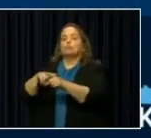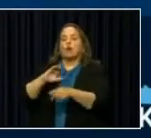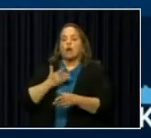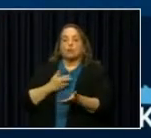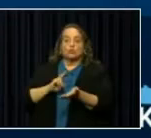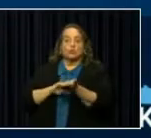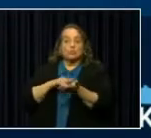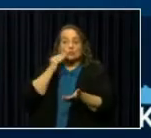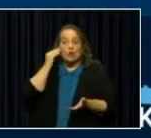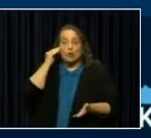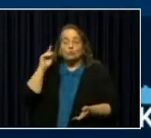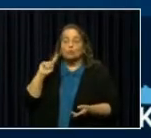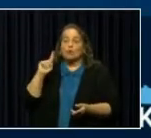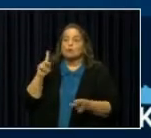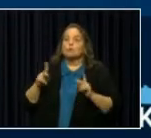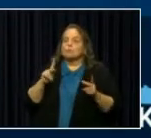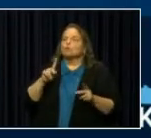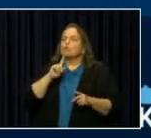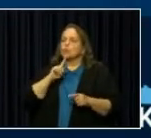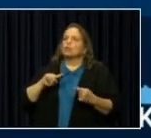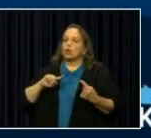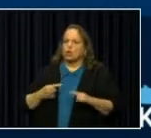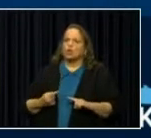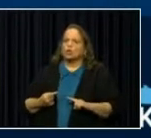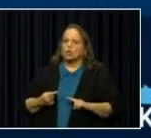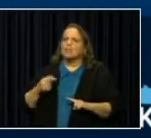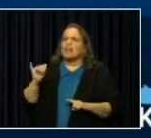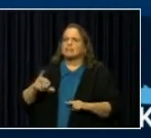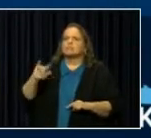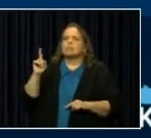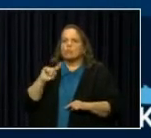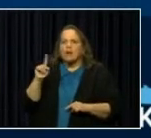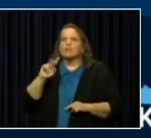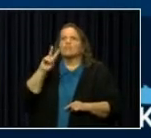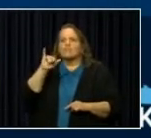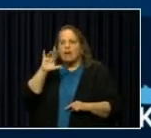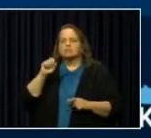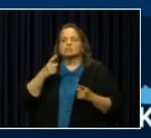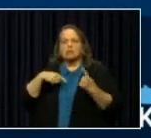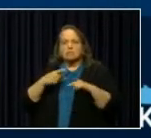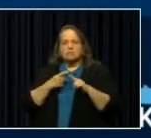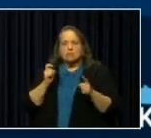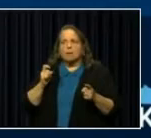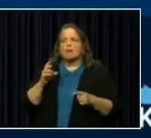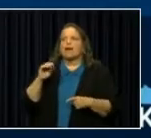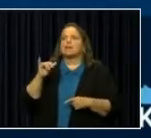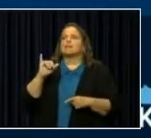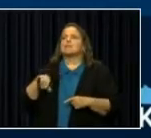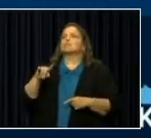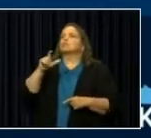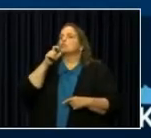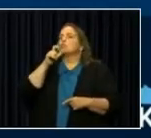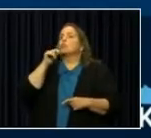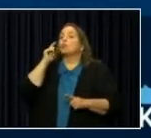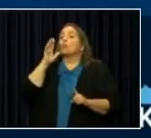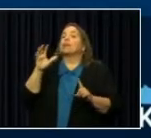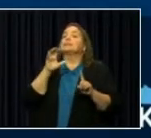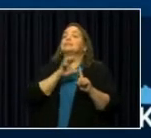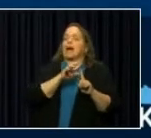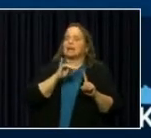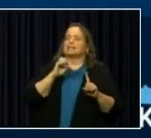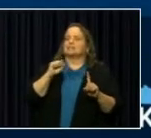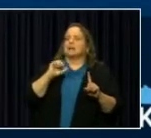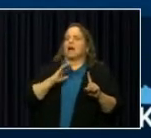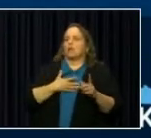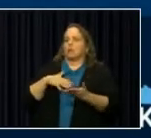have been really harmed. This is where the virus comes. This is who it comes for, and we've got to do everything